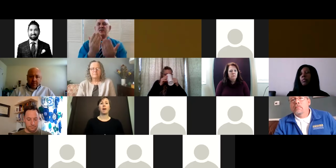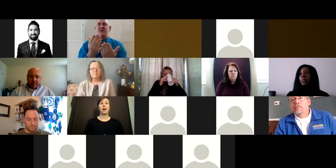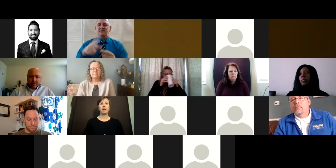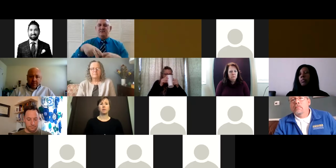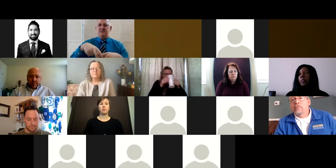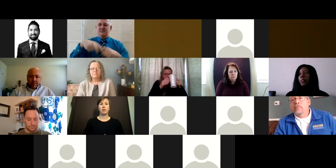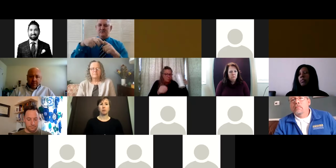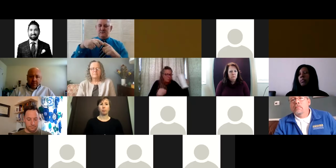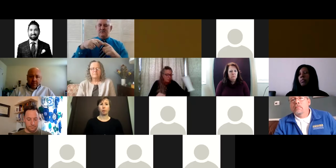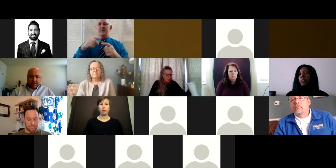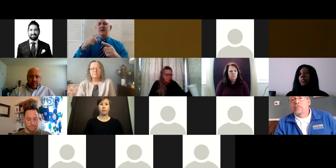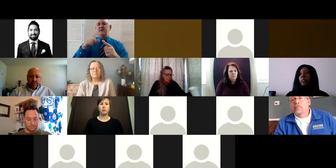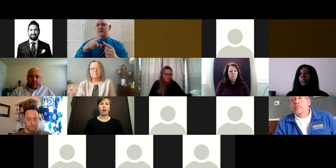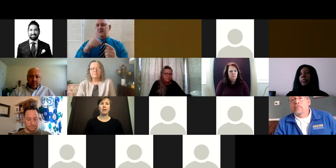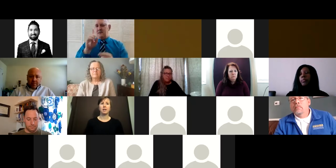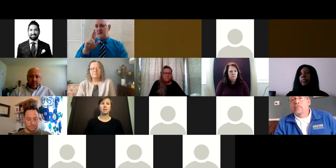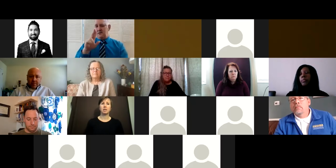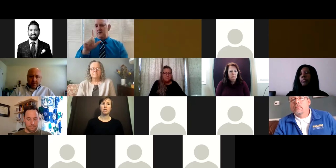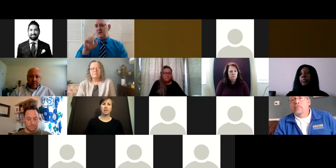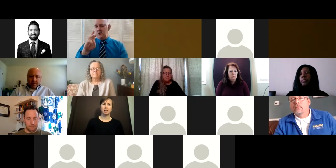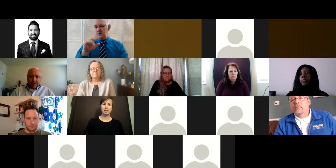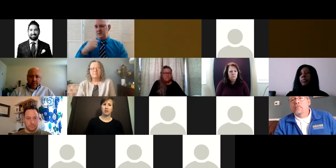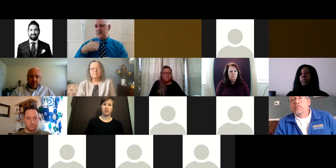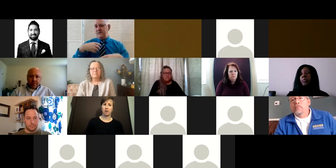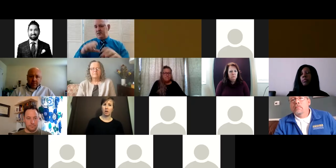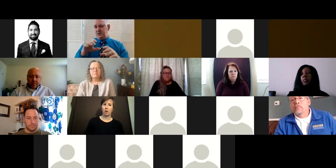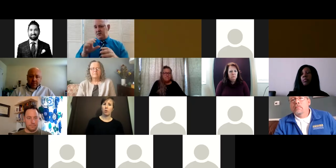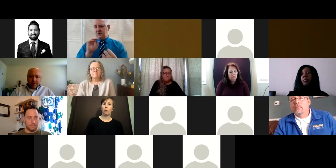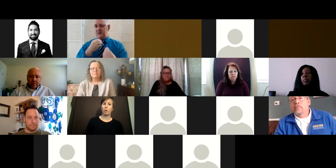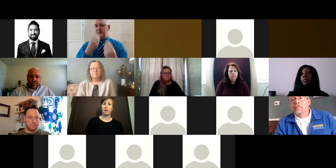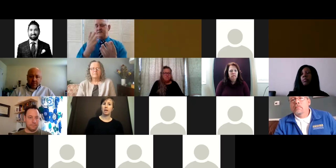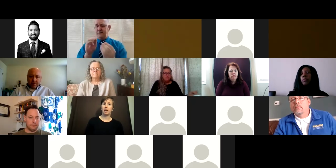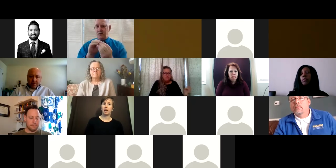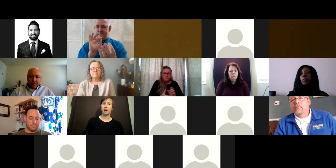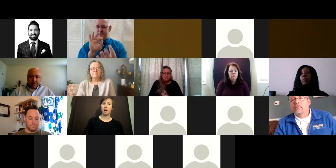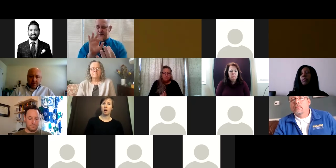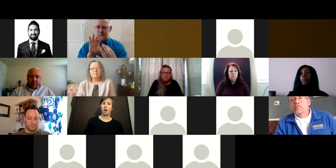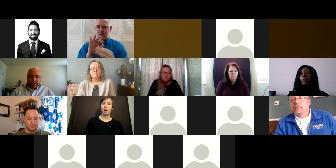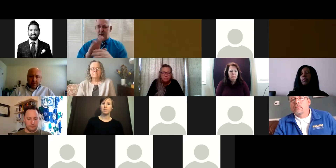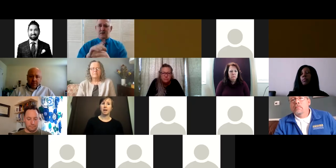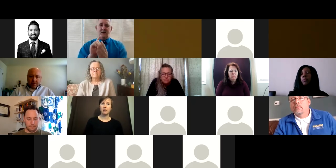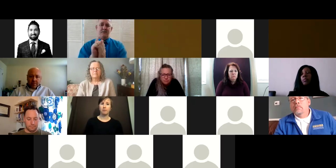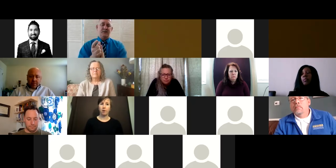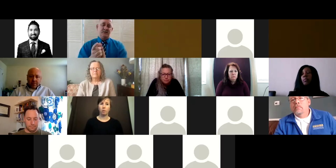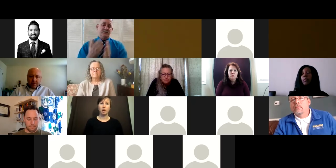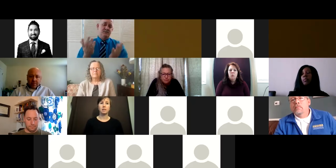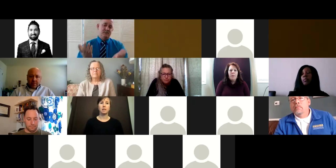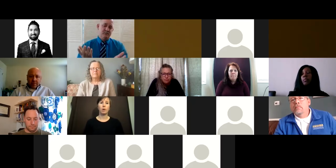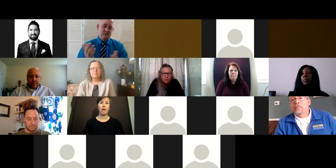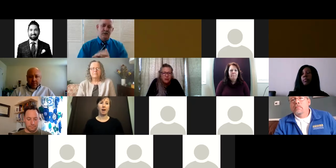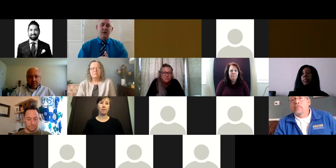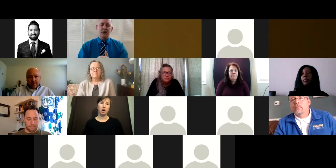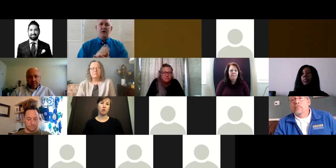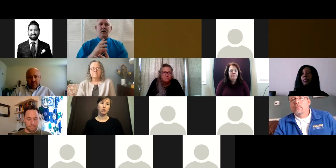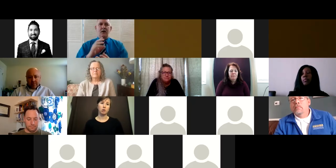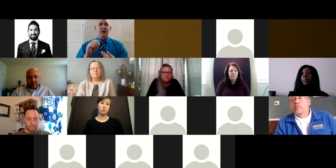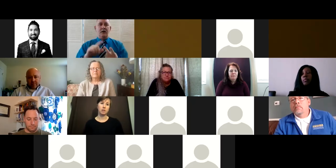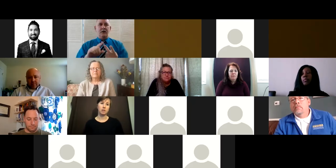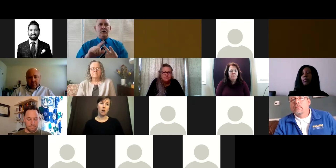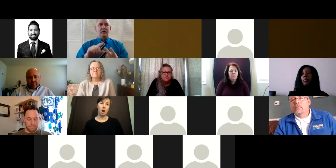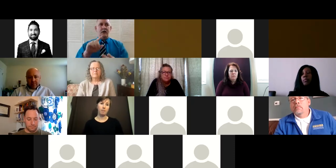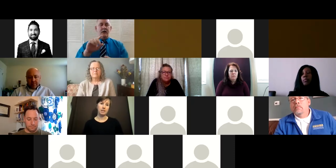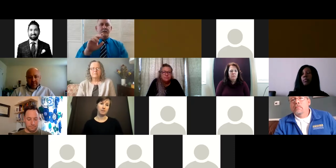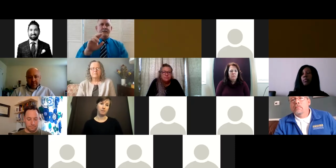have had, so I suggest we abstain the vote until we have Dr.